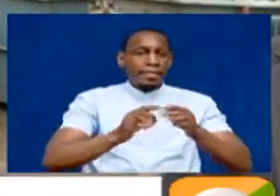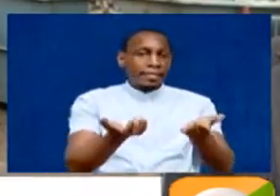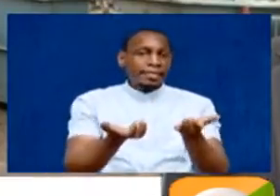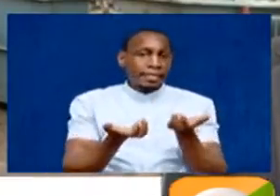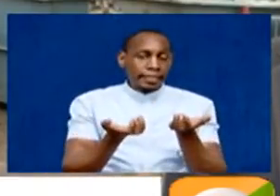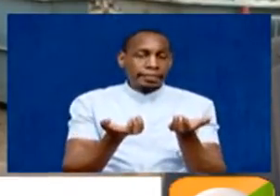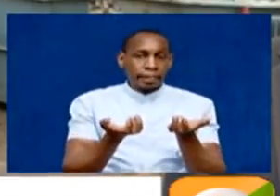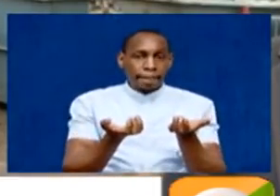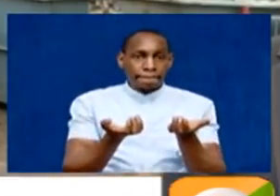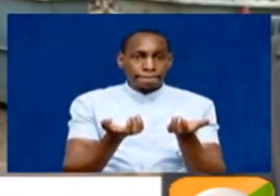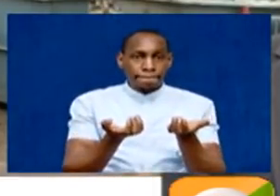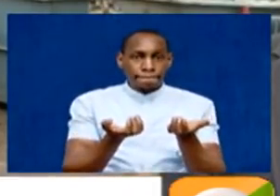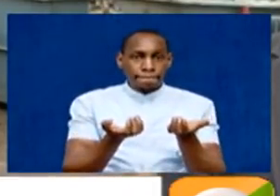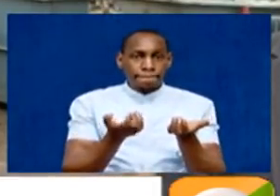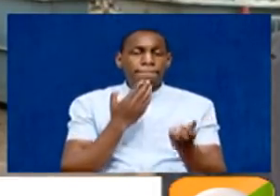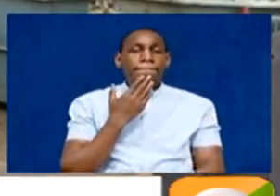require